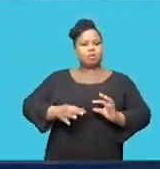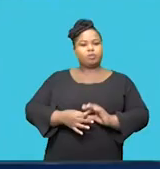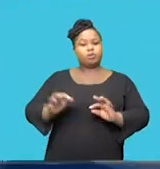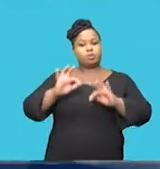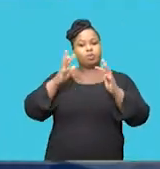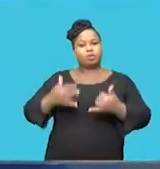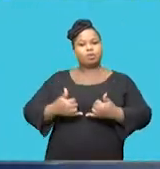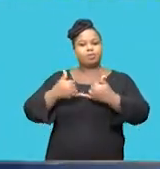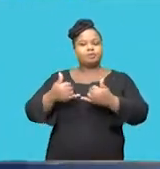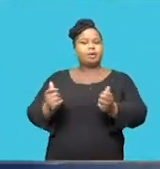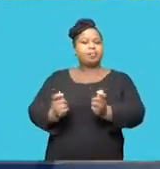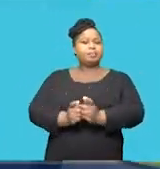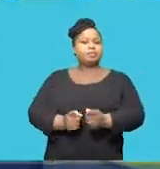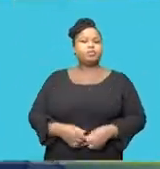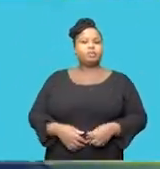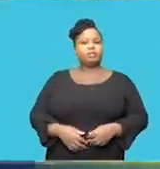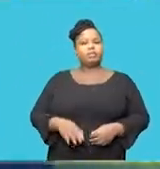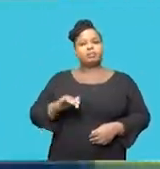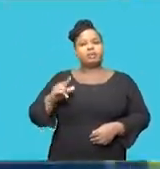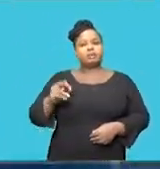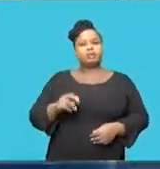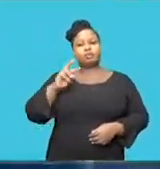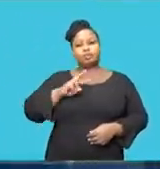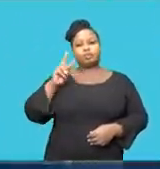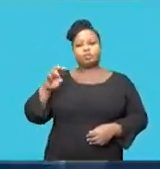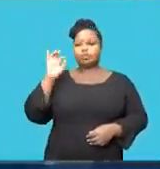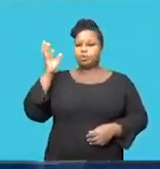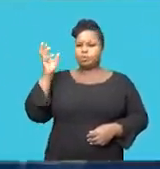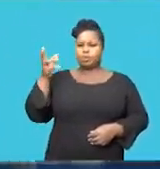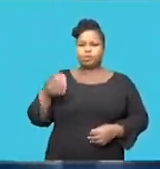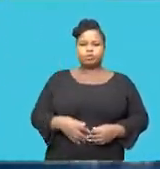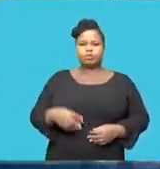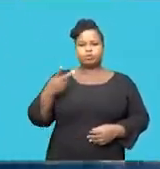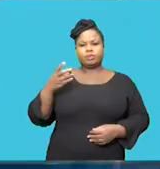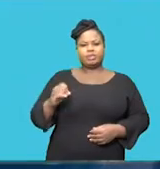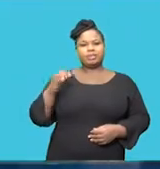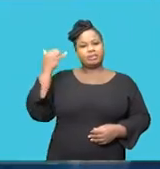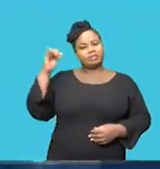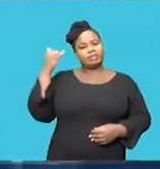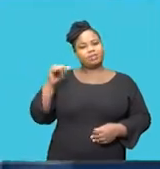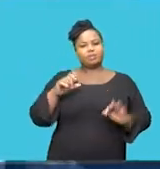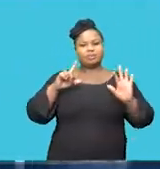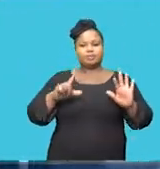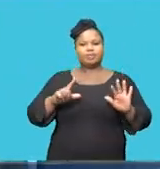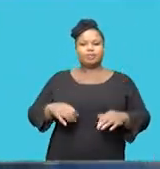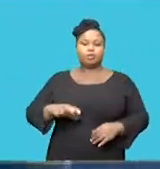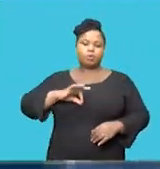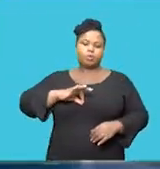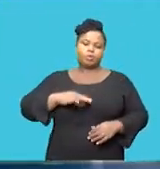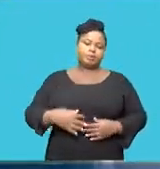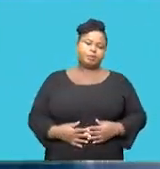Germany. Their medal tally of 22 gold, 20 silver and 7 bronze medal is truly awe-inspiring. I